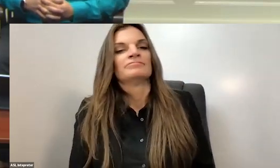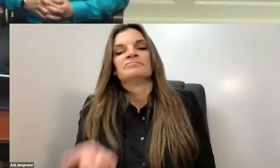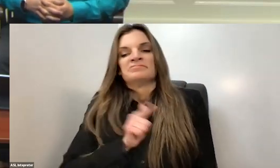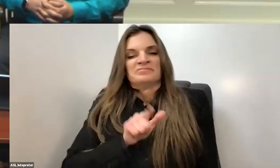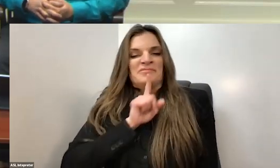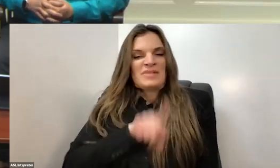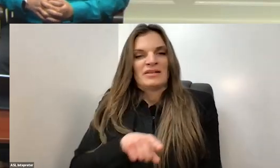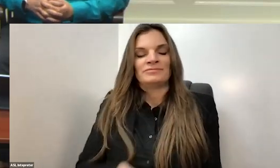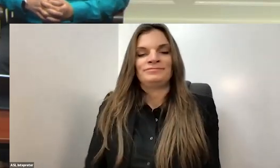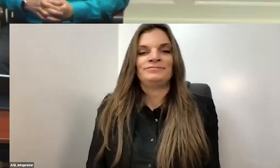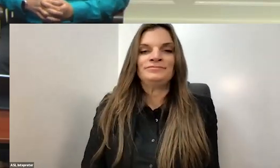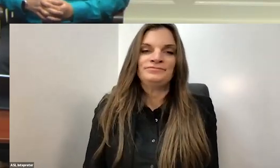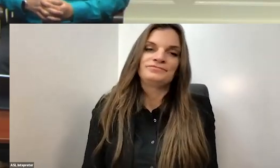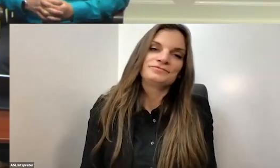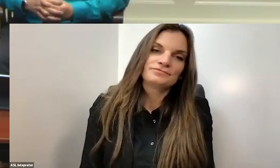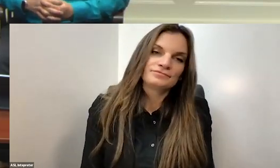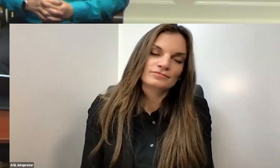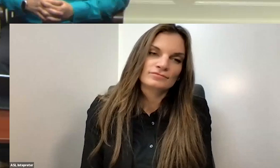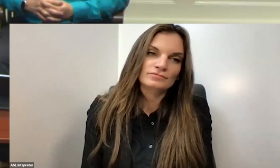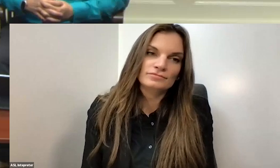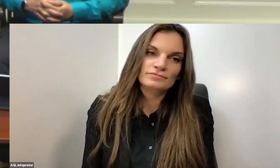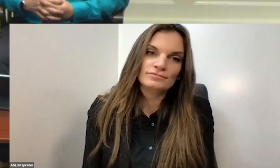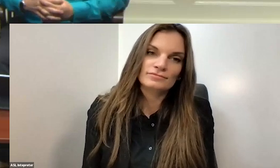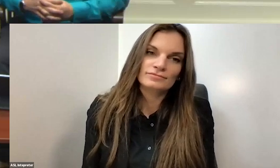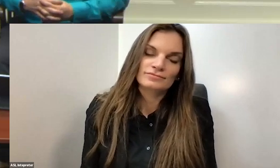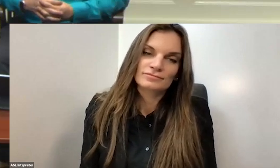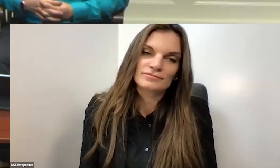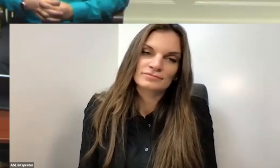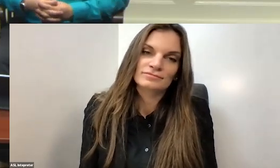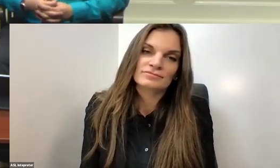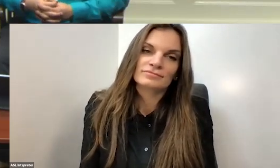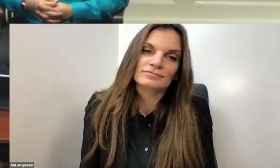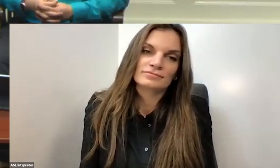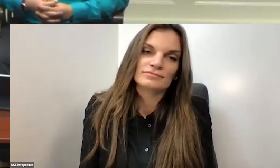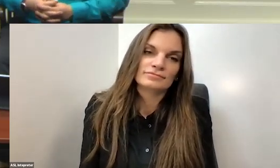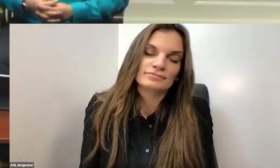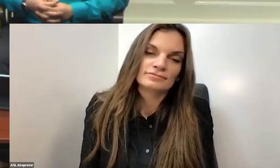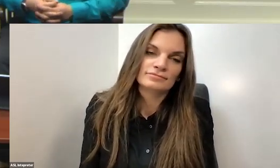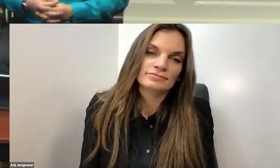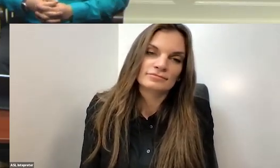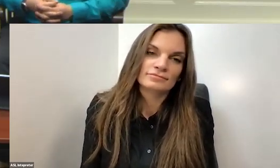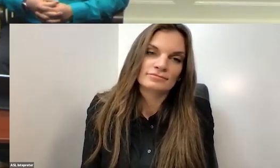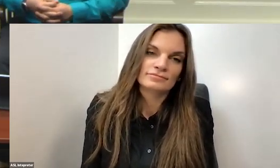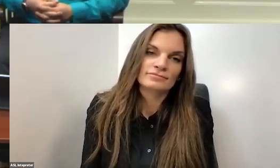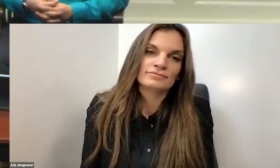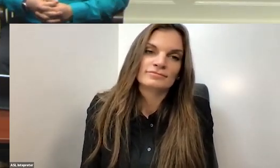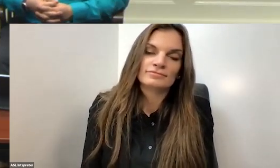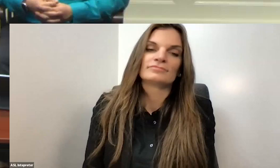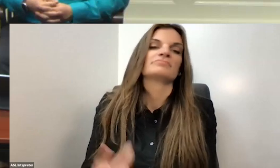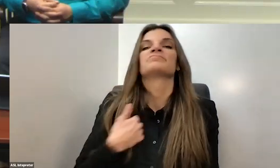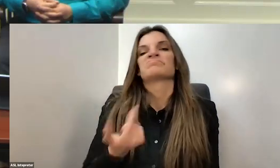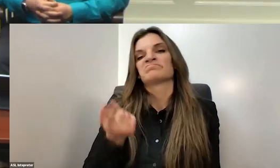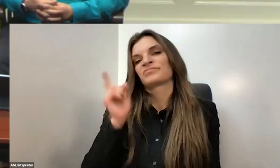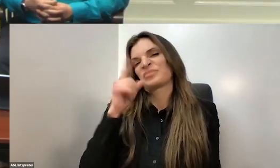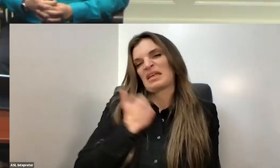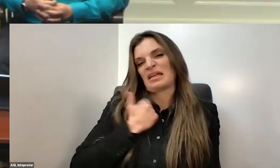became interested was I attended, back in Canada, I attended a summer program where they brought